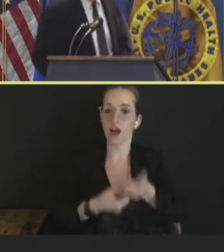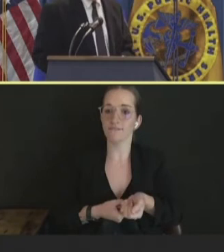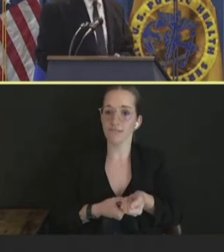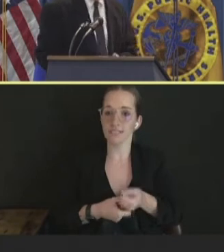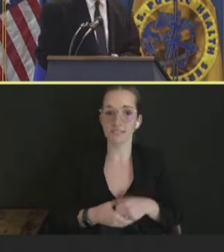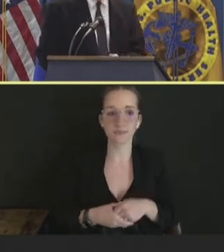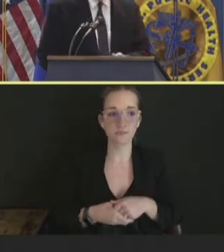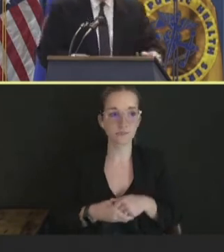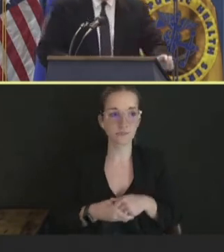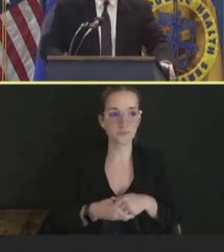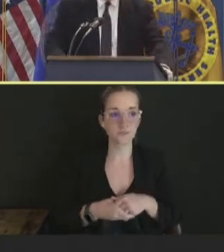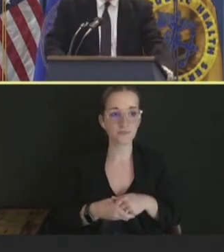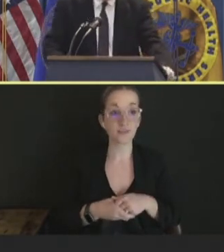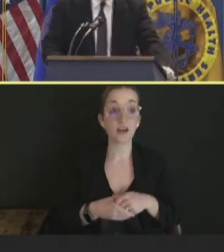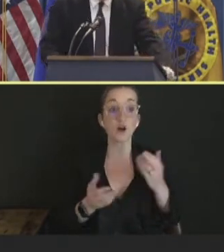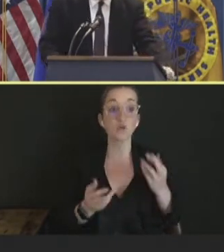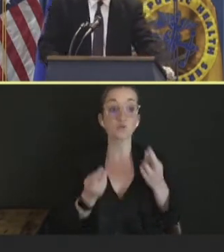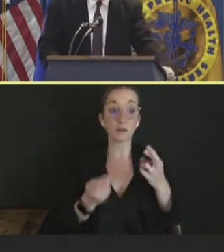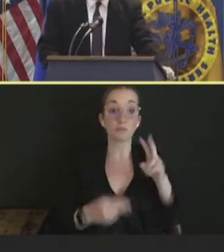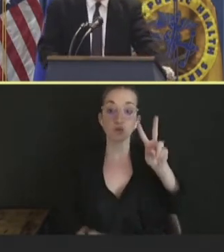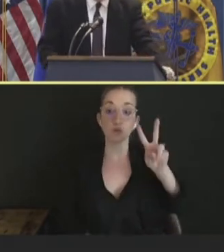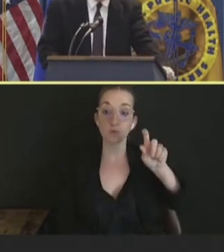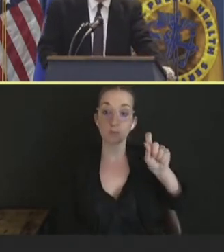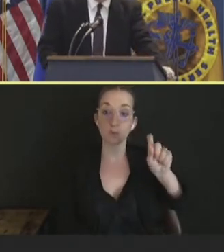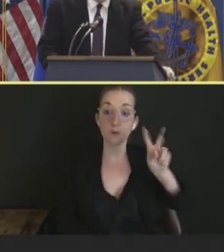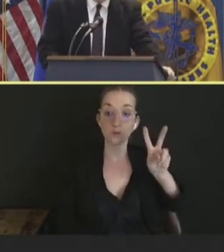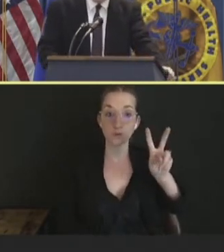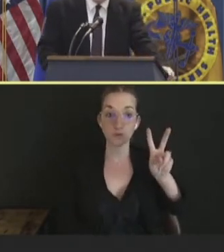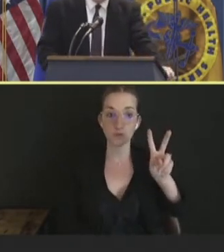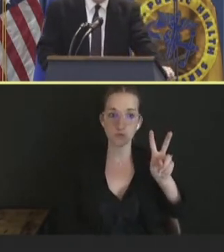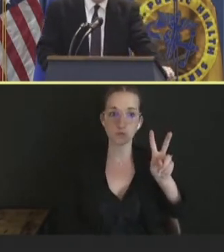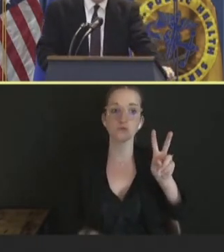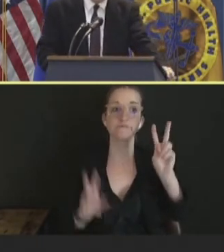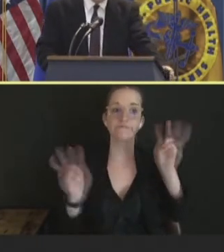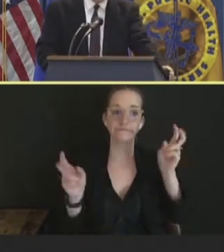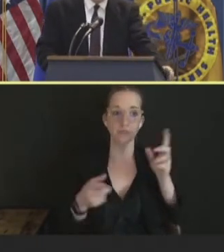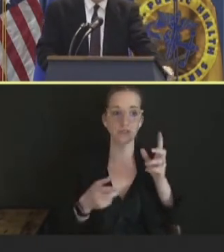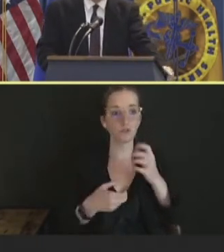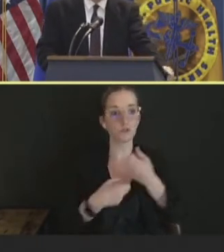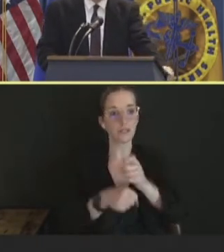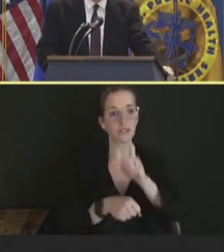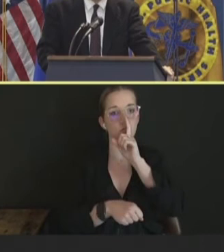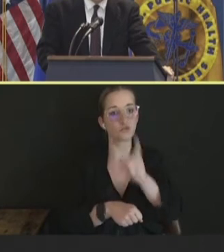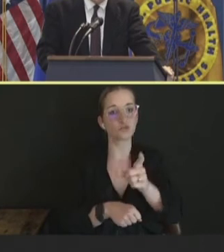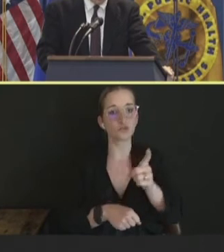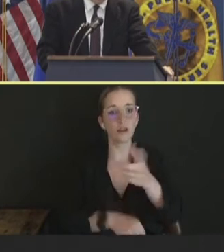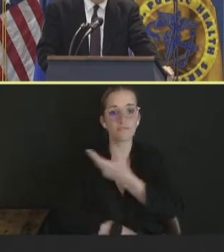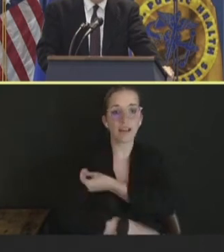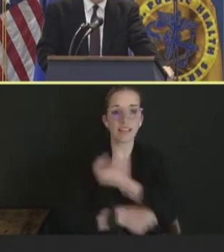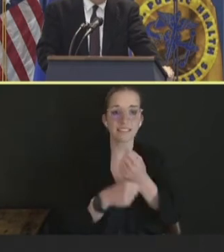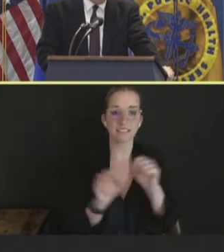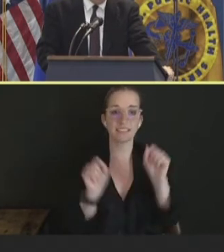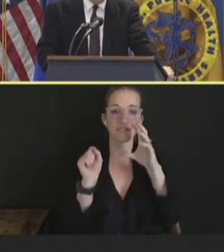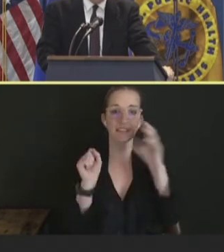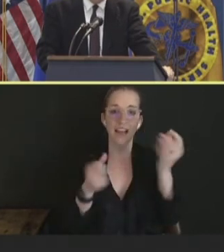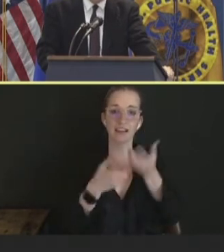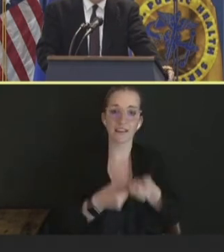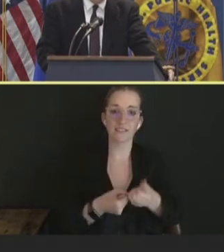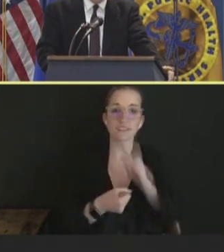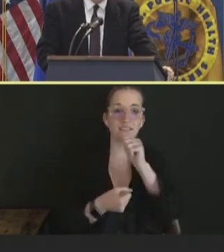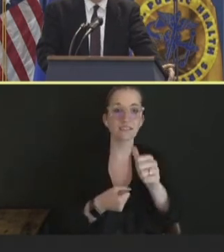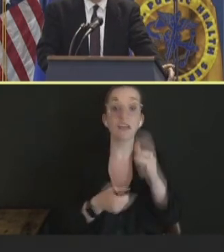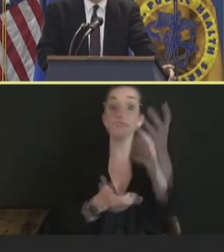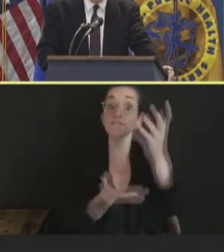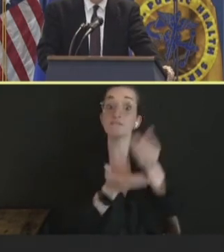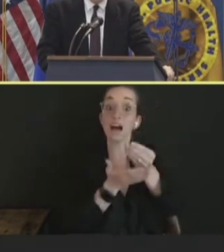Recommendation 2.2, to ensure that vaccine safety and confidence funding does not become stagnant,